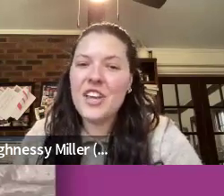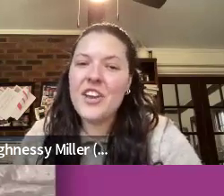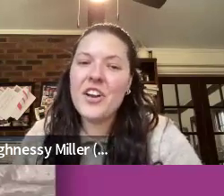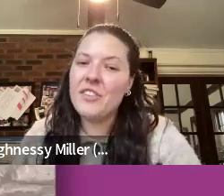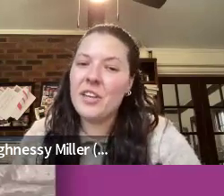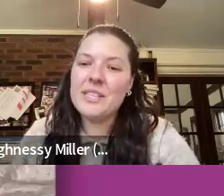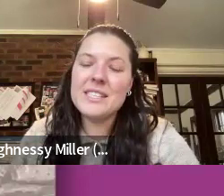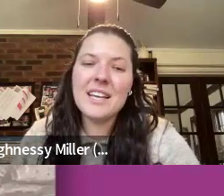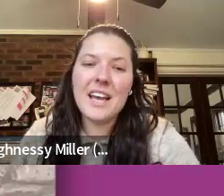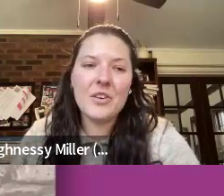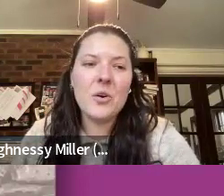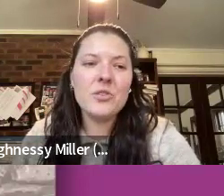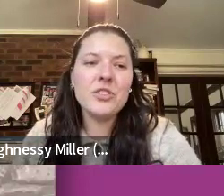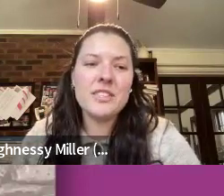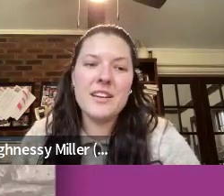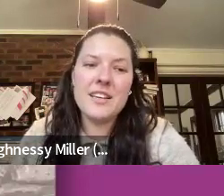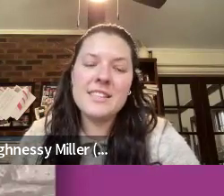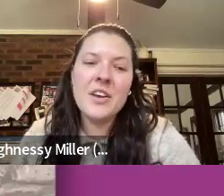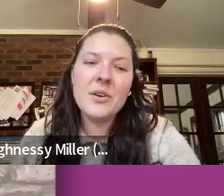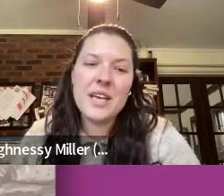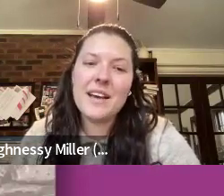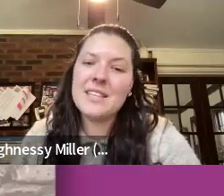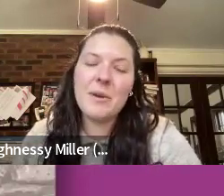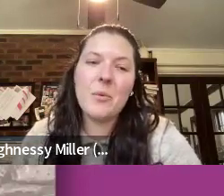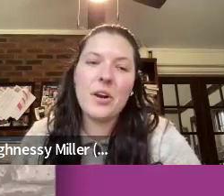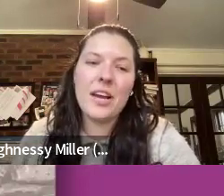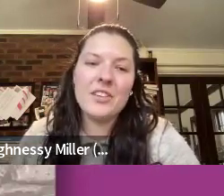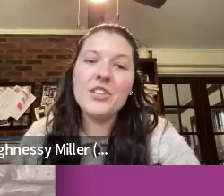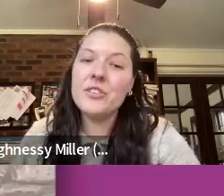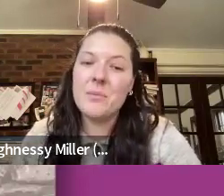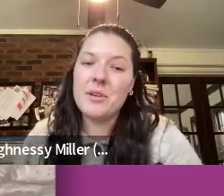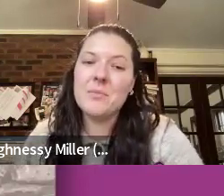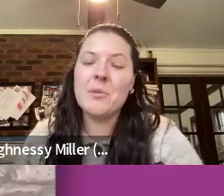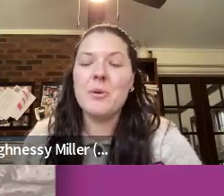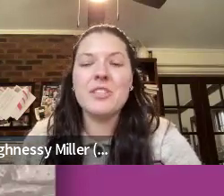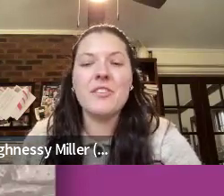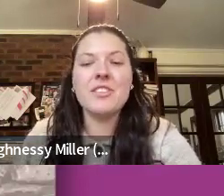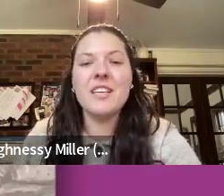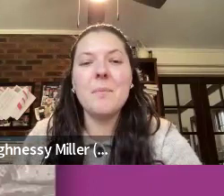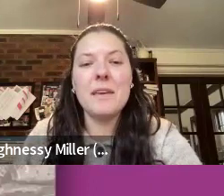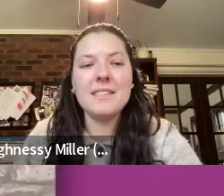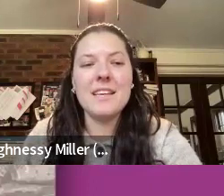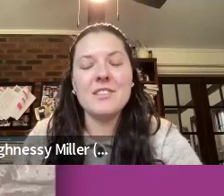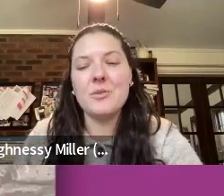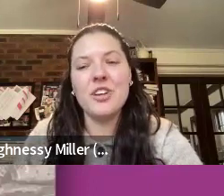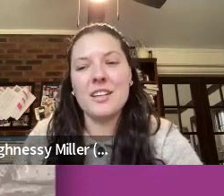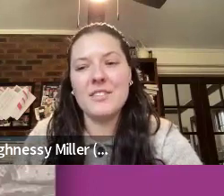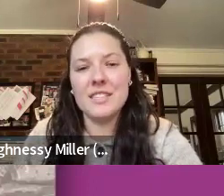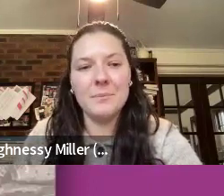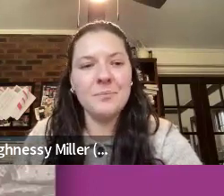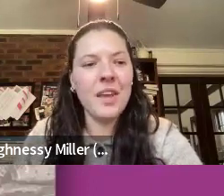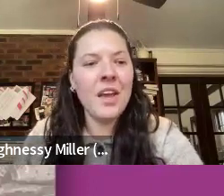is an educator of linguistic and cultural studies whose academic work and children's books promote diversity, peace, and